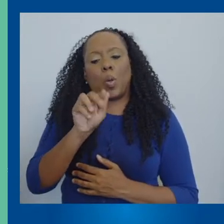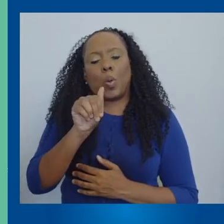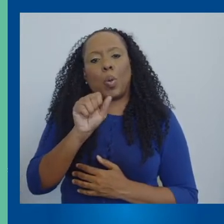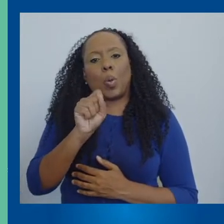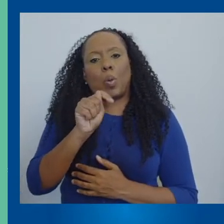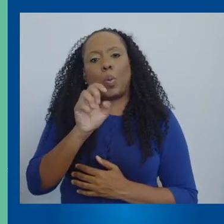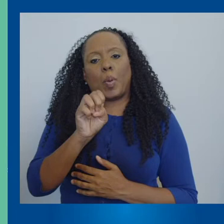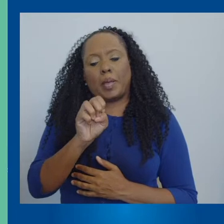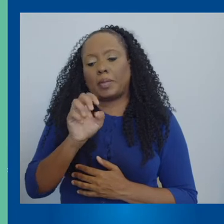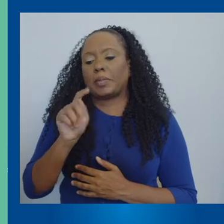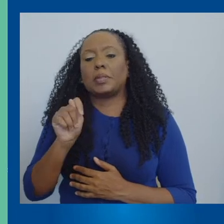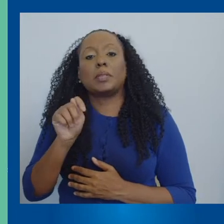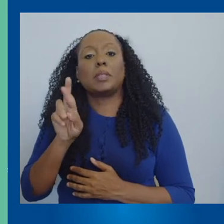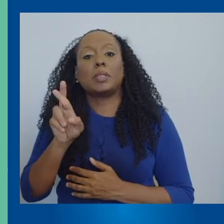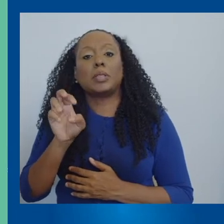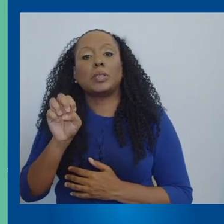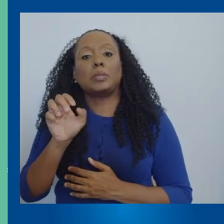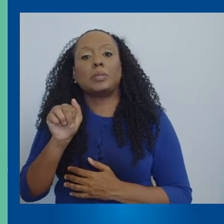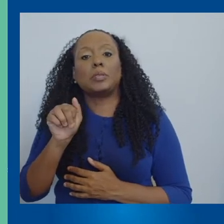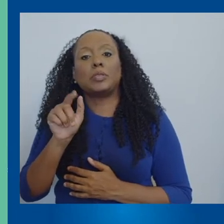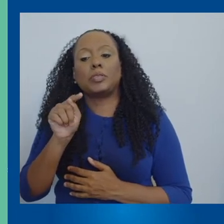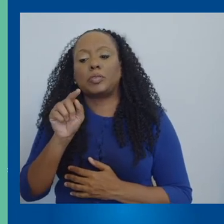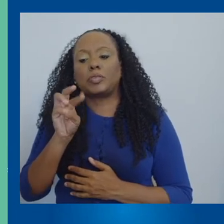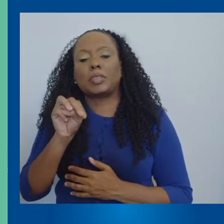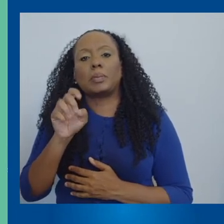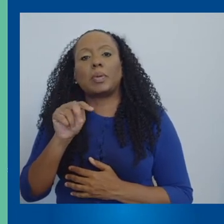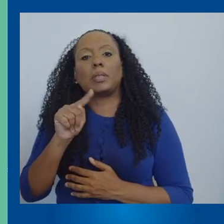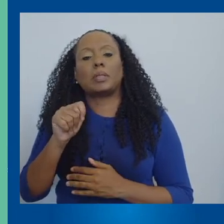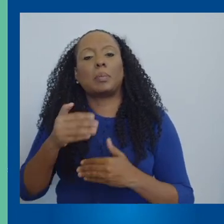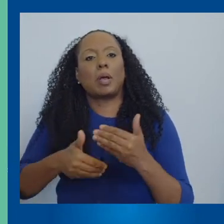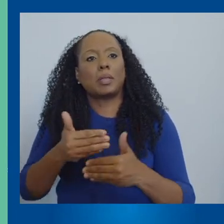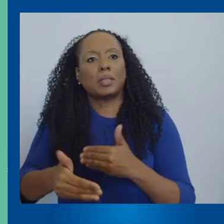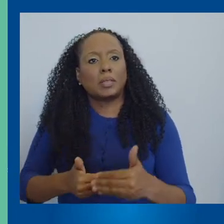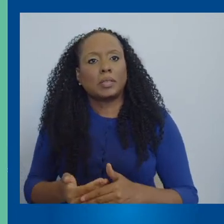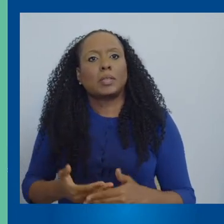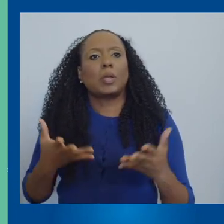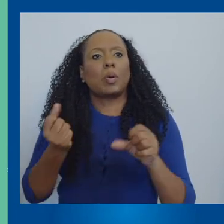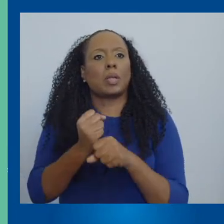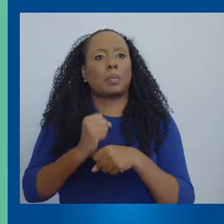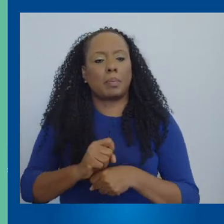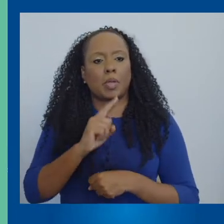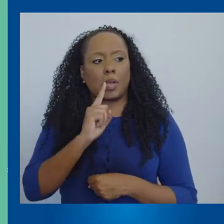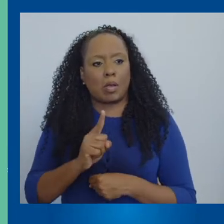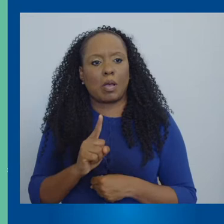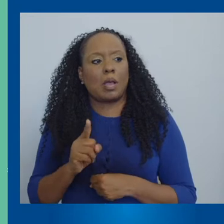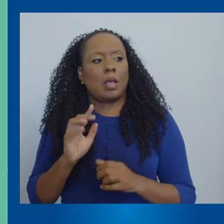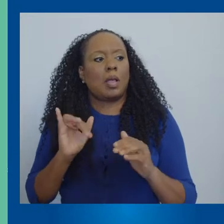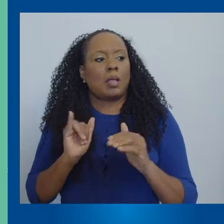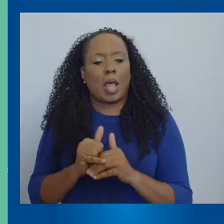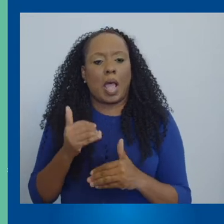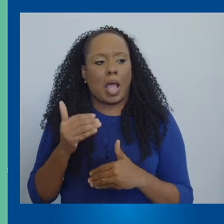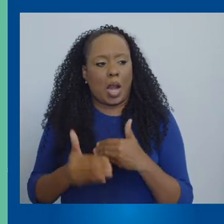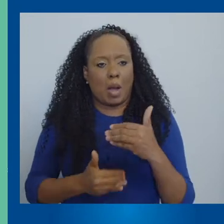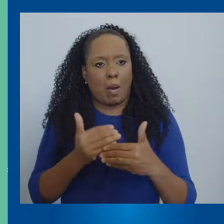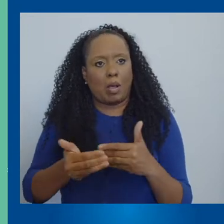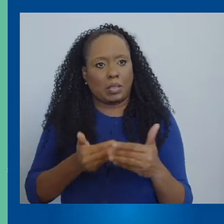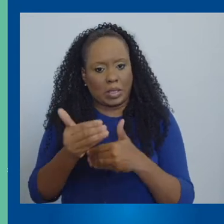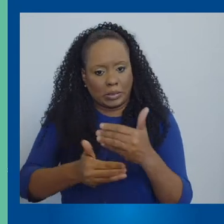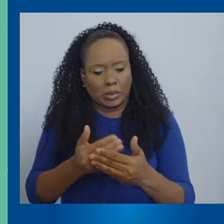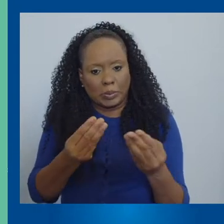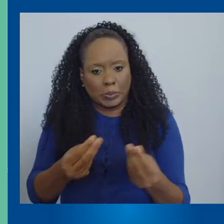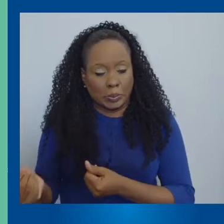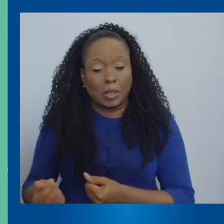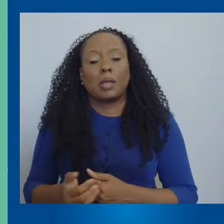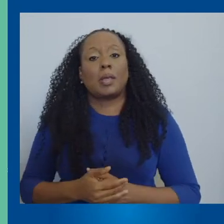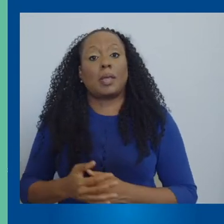antimicrobial resistance and serve as an effective barrier and not an incubator of resistance. And once these